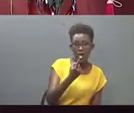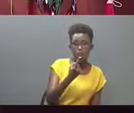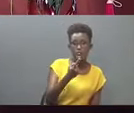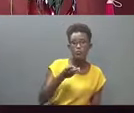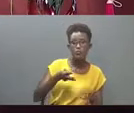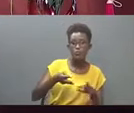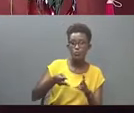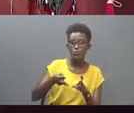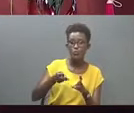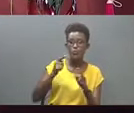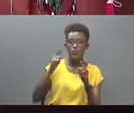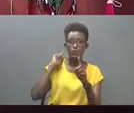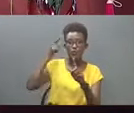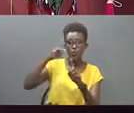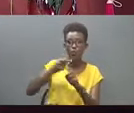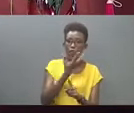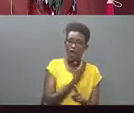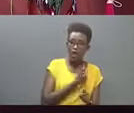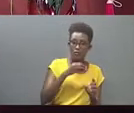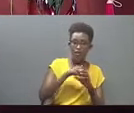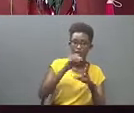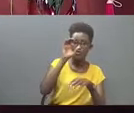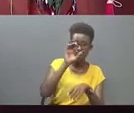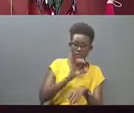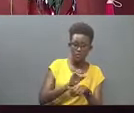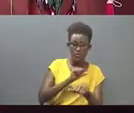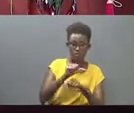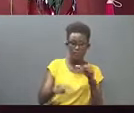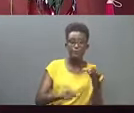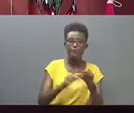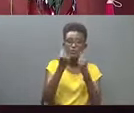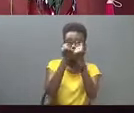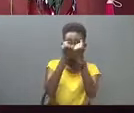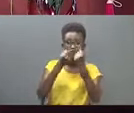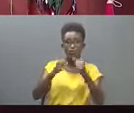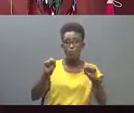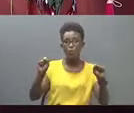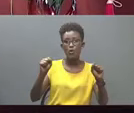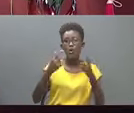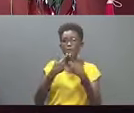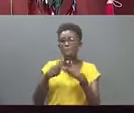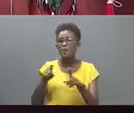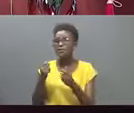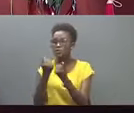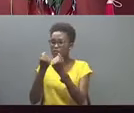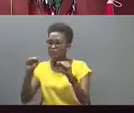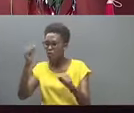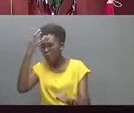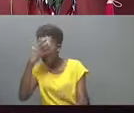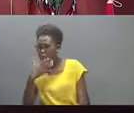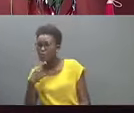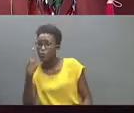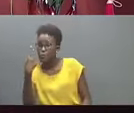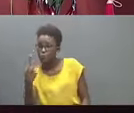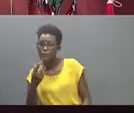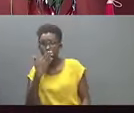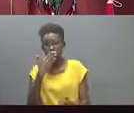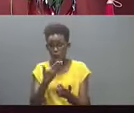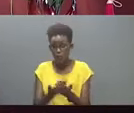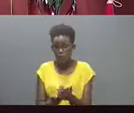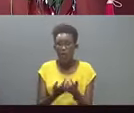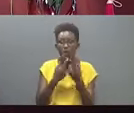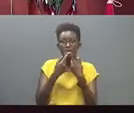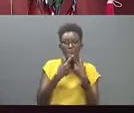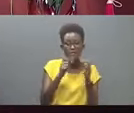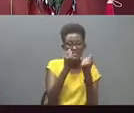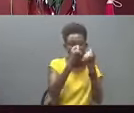is deliverance. Ikintu kimwe twitaho ni ukubohoka. But delivering one person is good. Kubohora umuntu umwe ni byiza. Deliverance